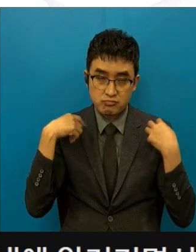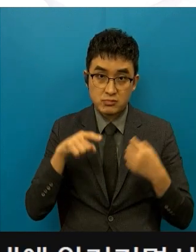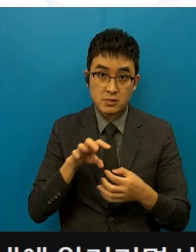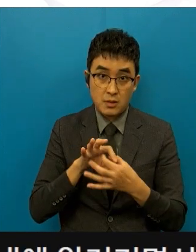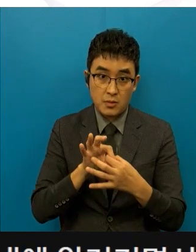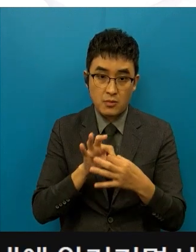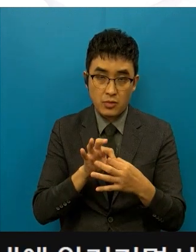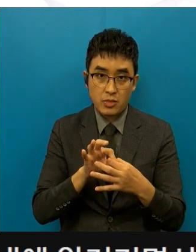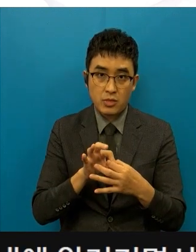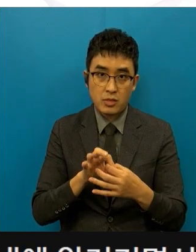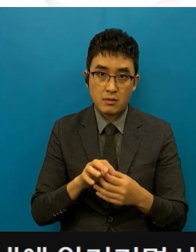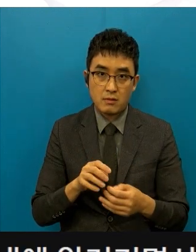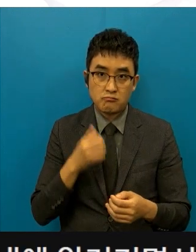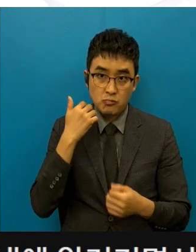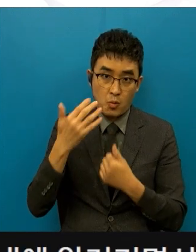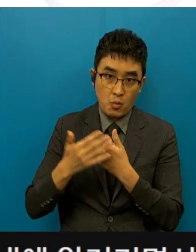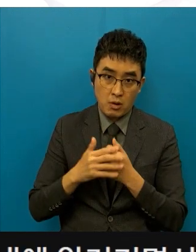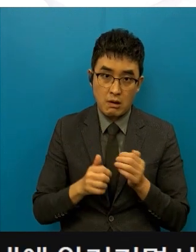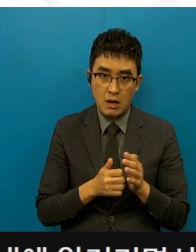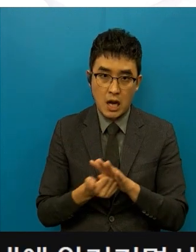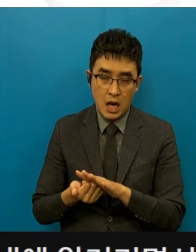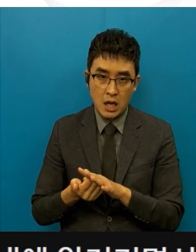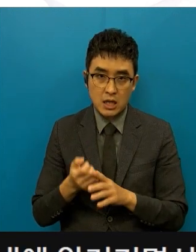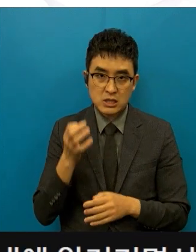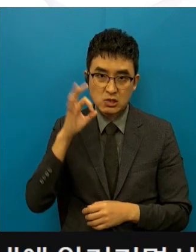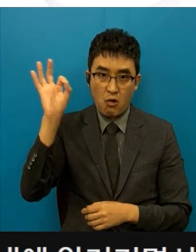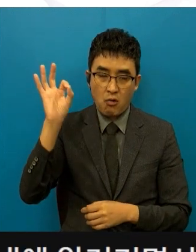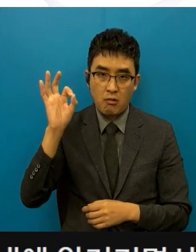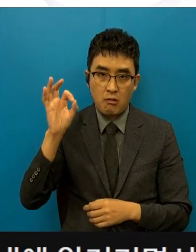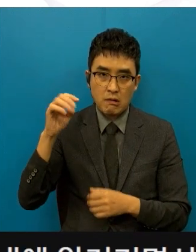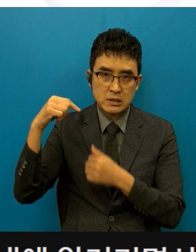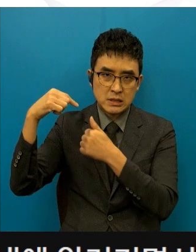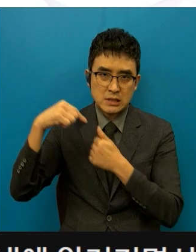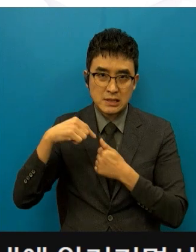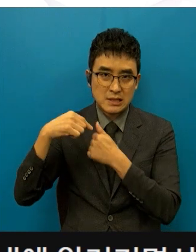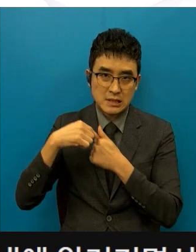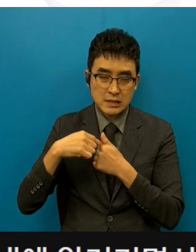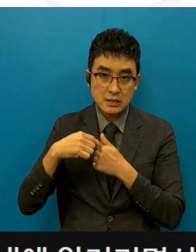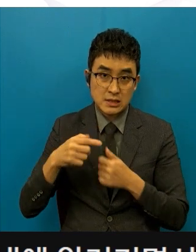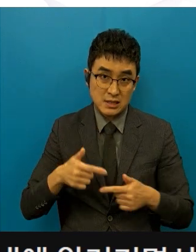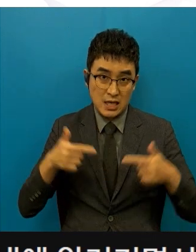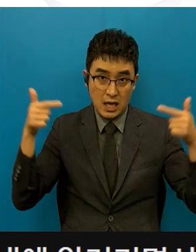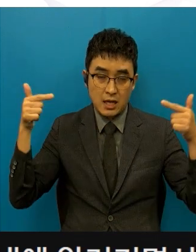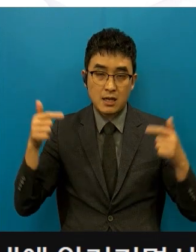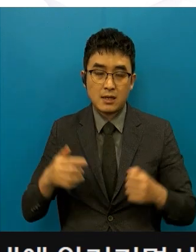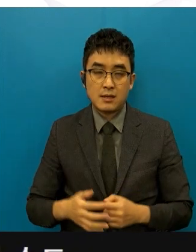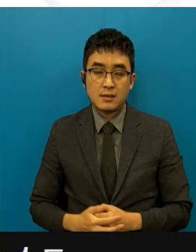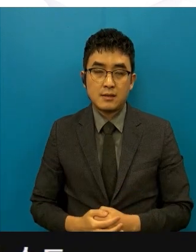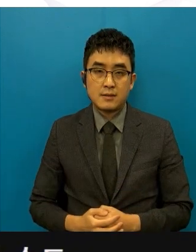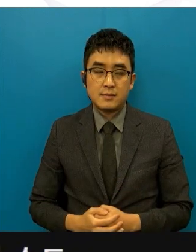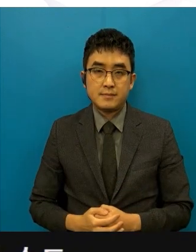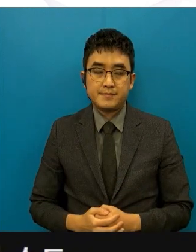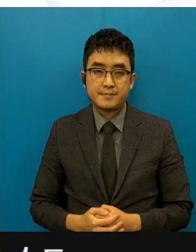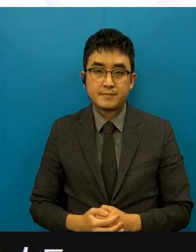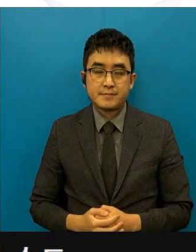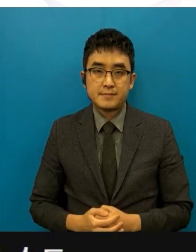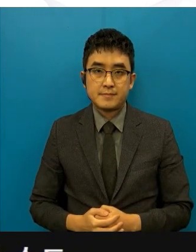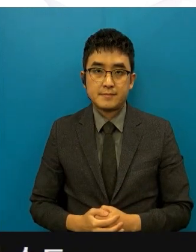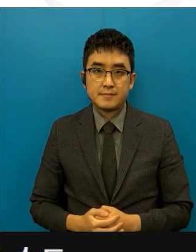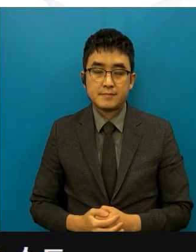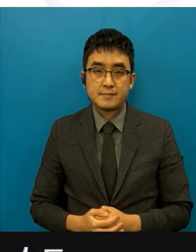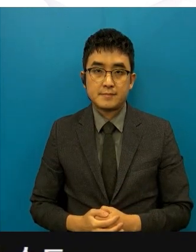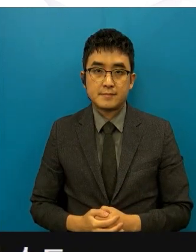internationally rapid speed of aging and low fertilities even, will